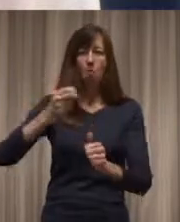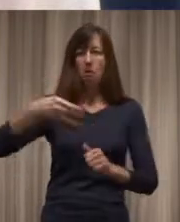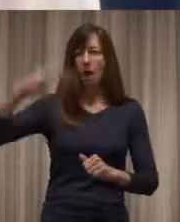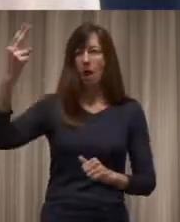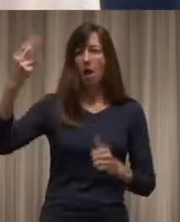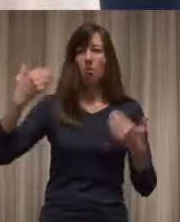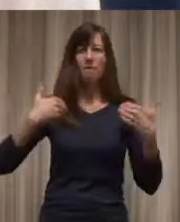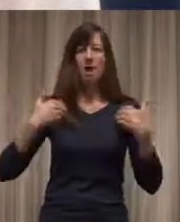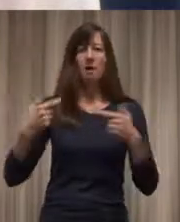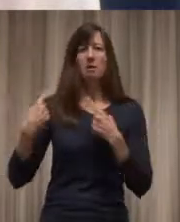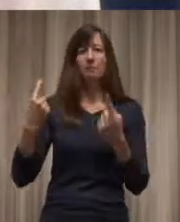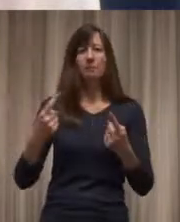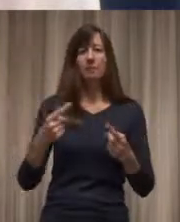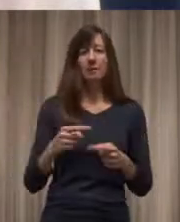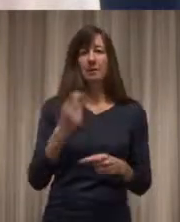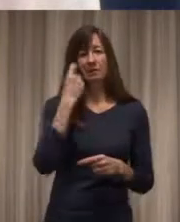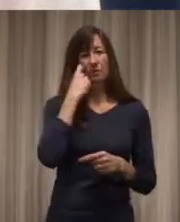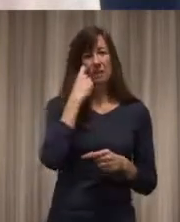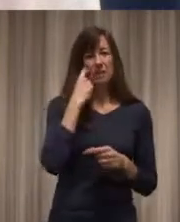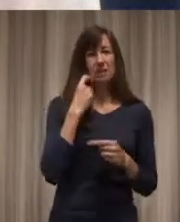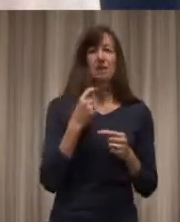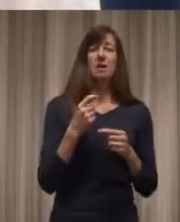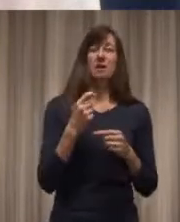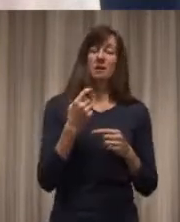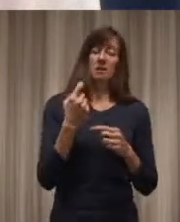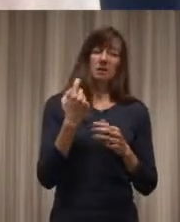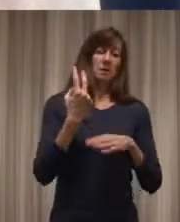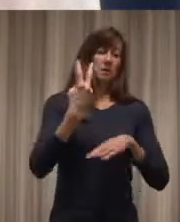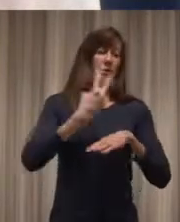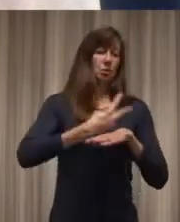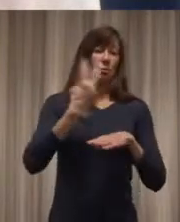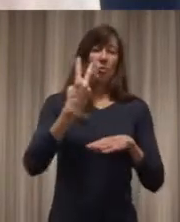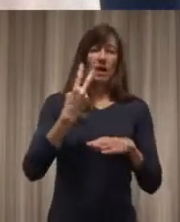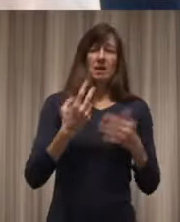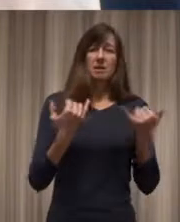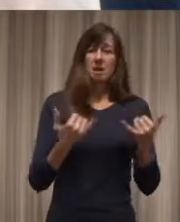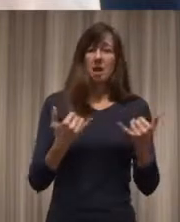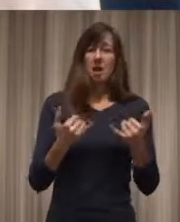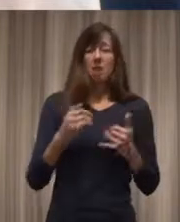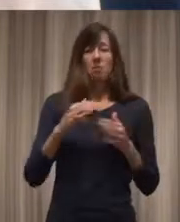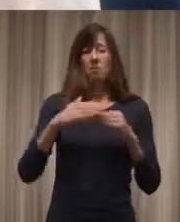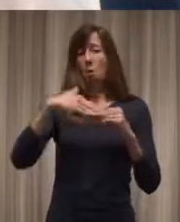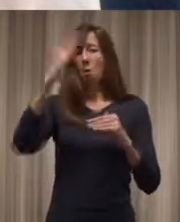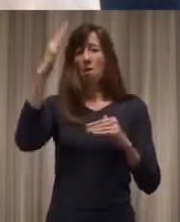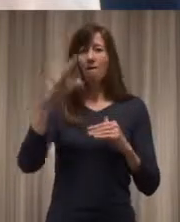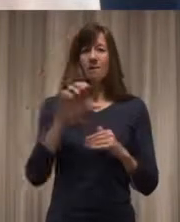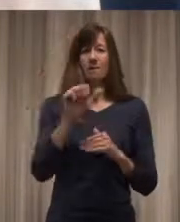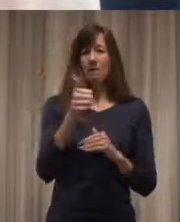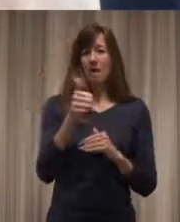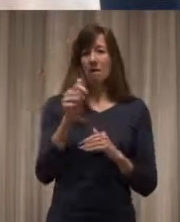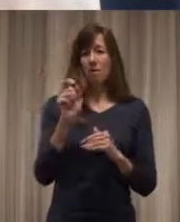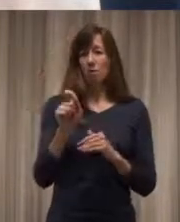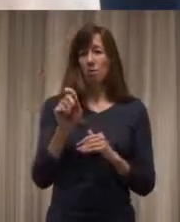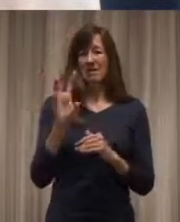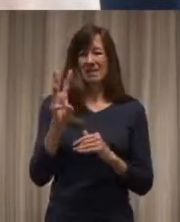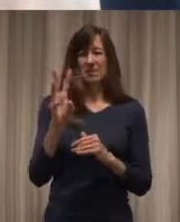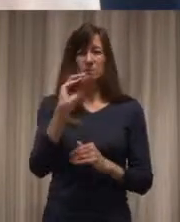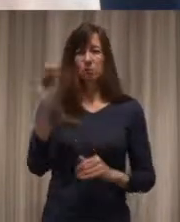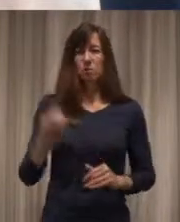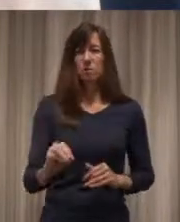hours, even higher at 10.26%. We have to do better than this. We have to do better than